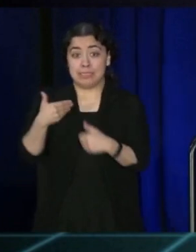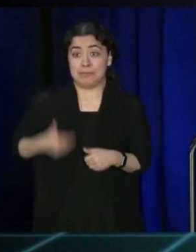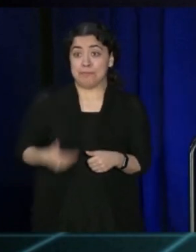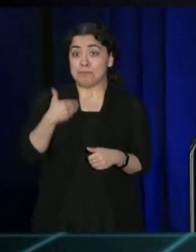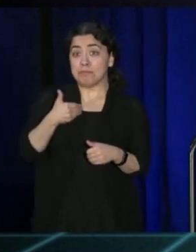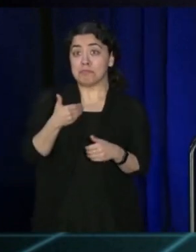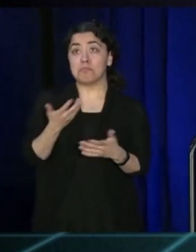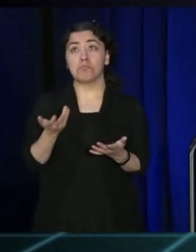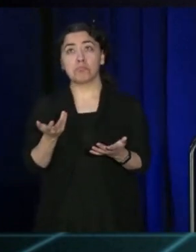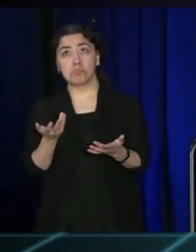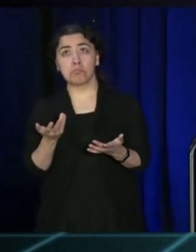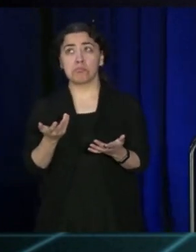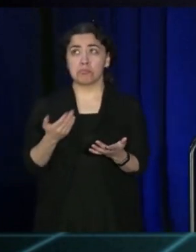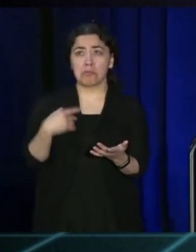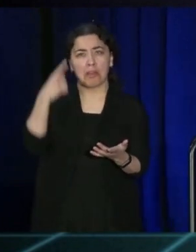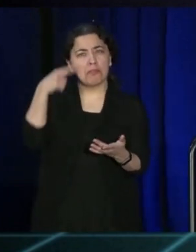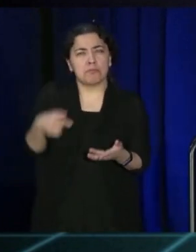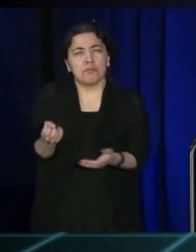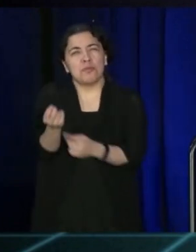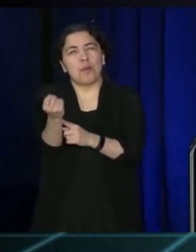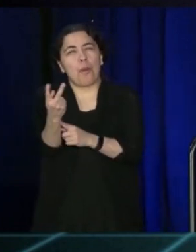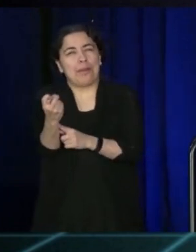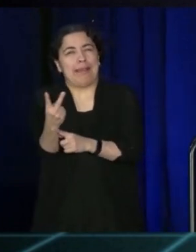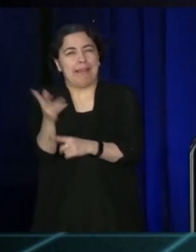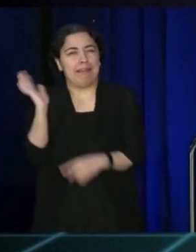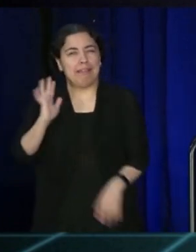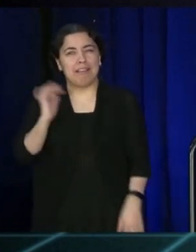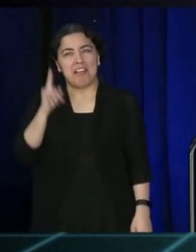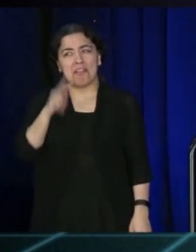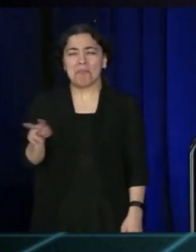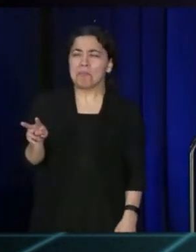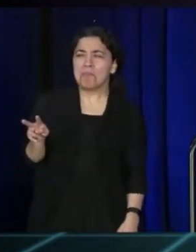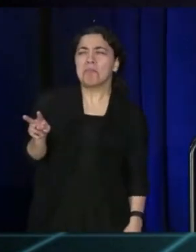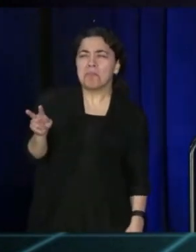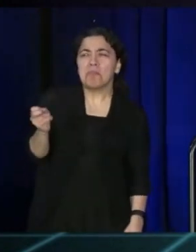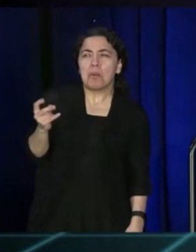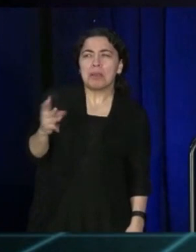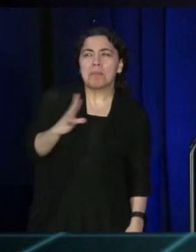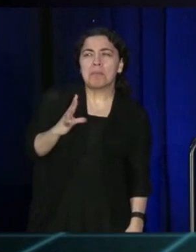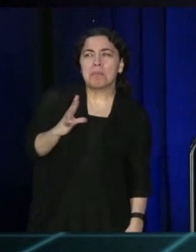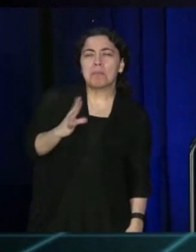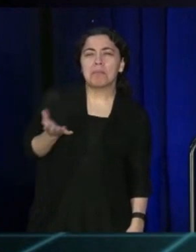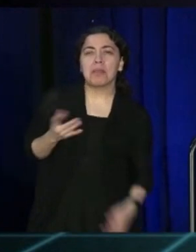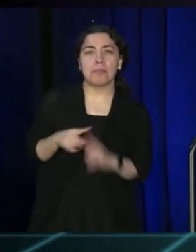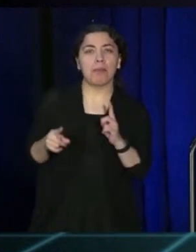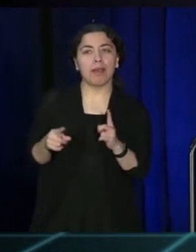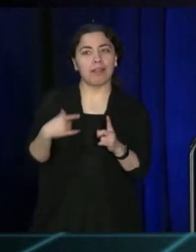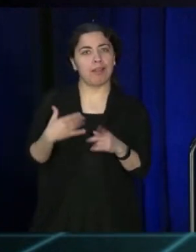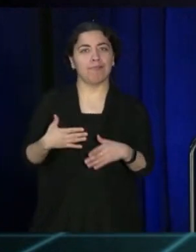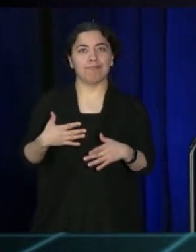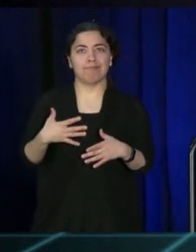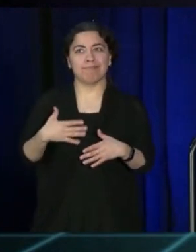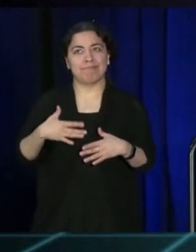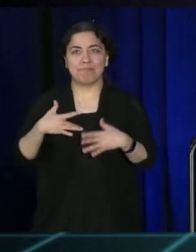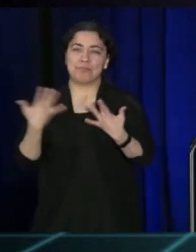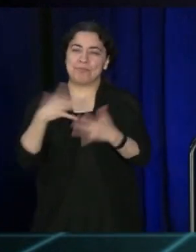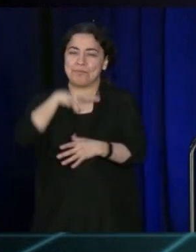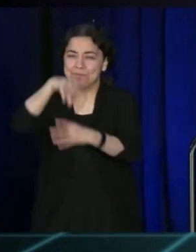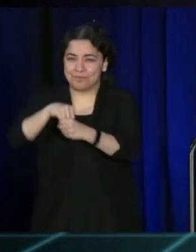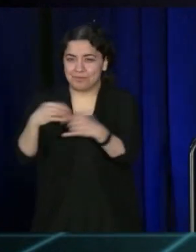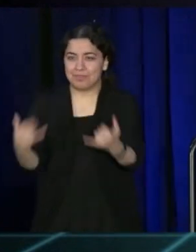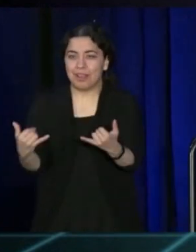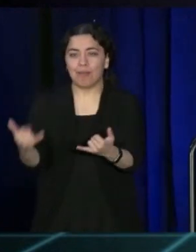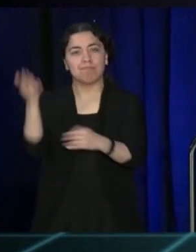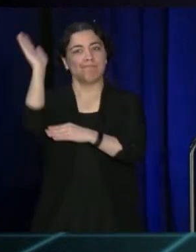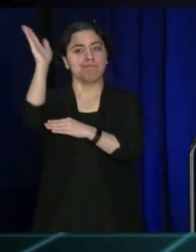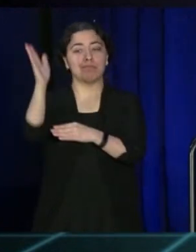I thought React was okay, so like it was fine, but I'm glad that I'm a part of React community now. And also